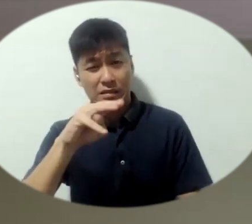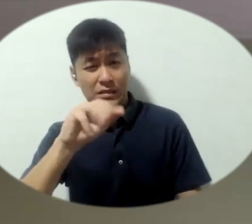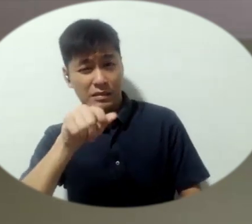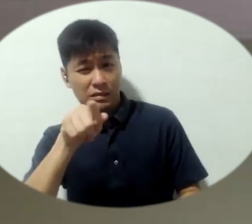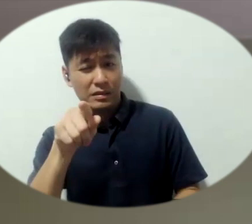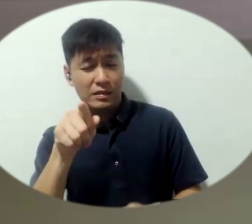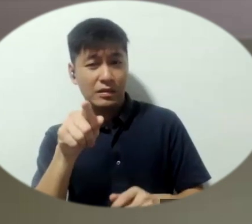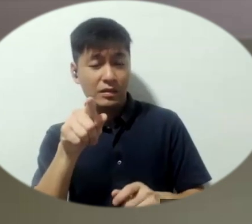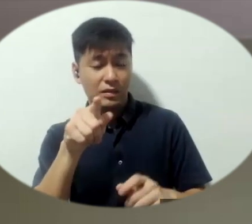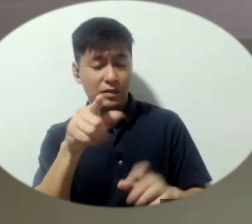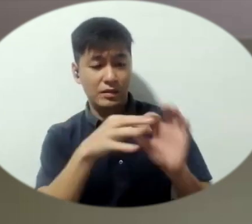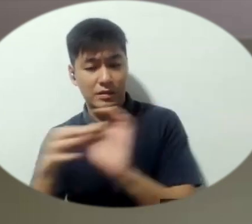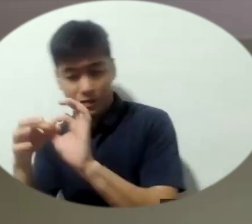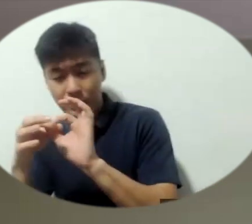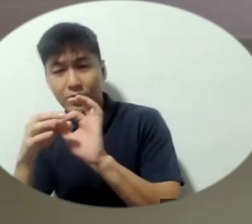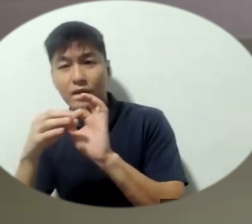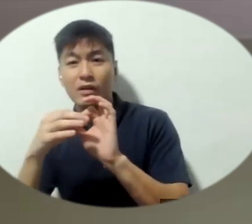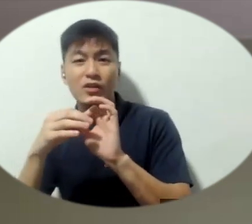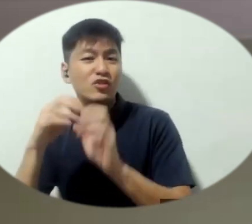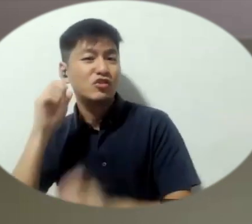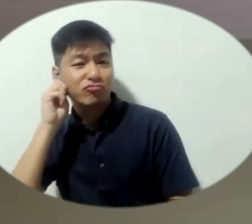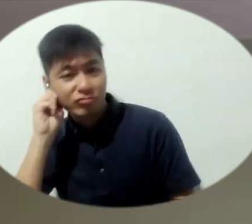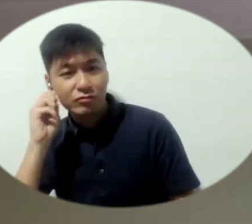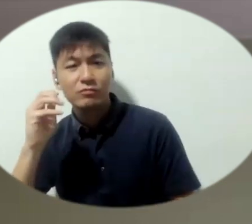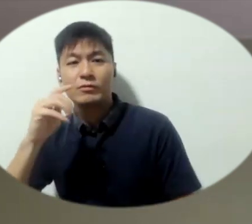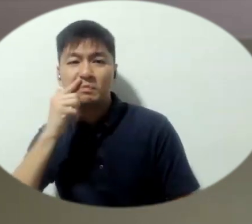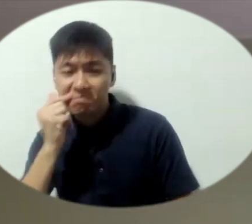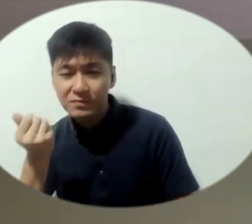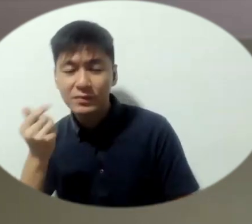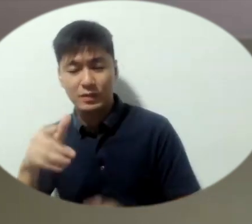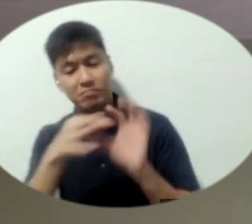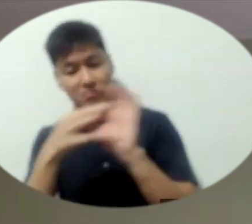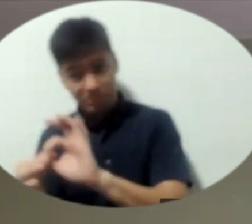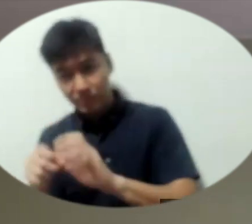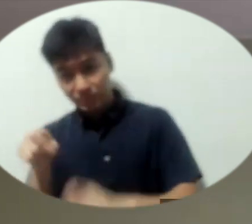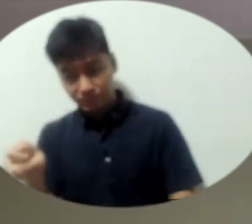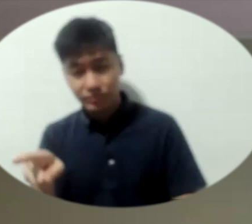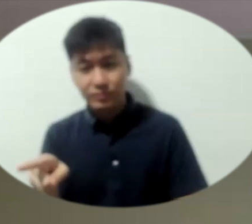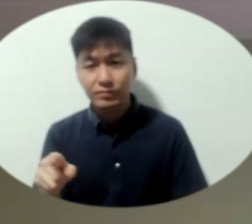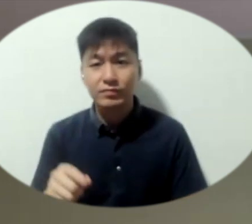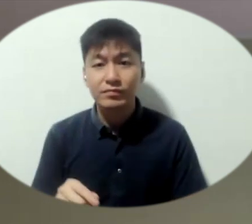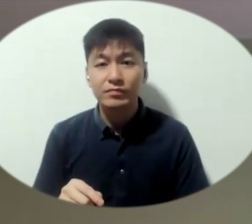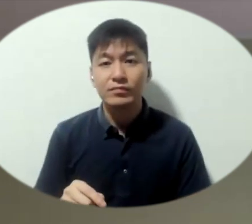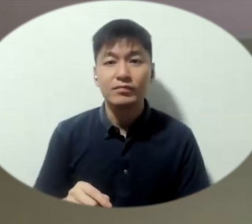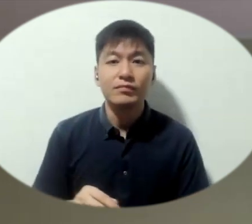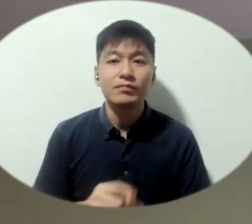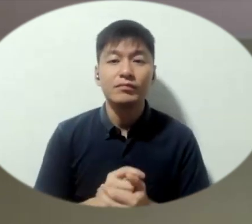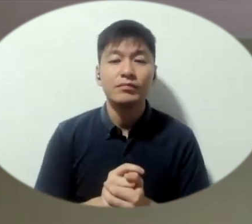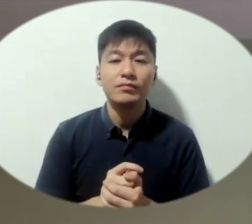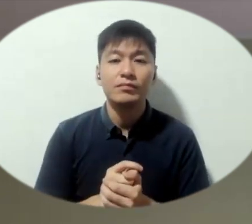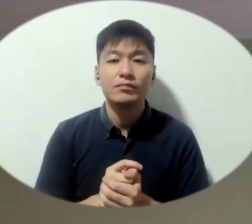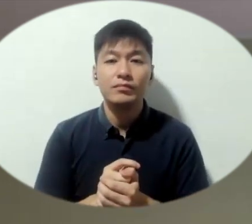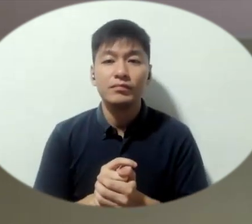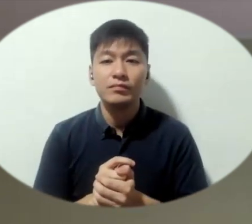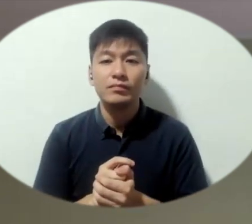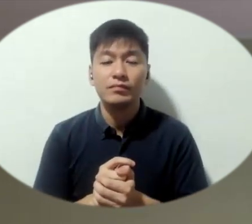gender issues and gender roles. The idea of, can we speak with knowledge and power if in fact there's not the